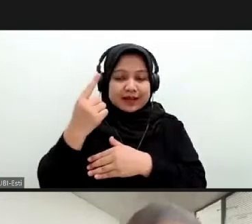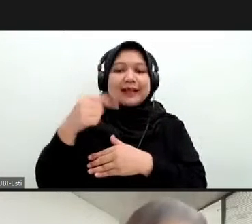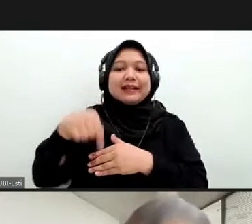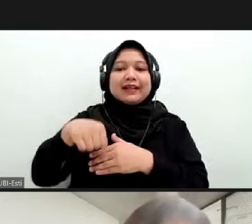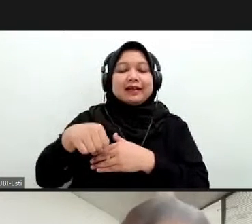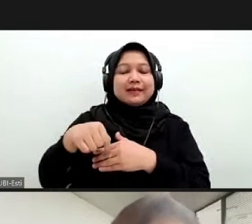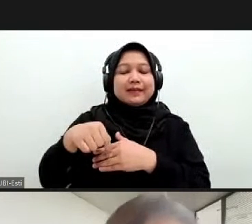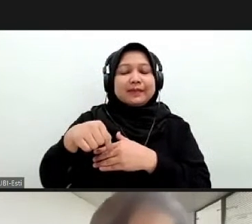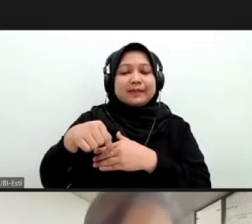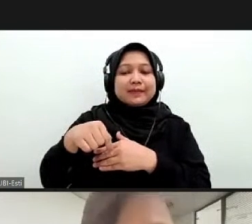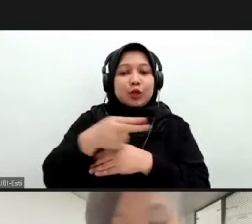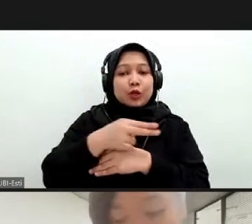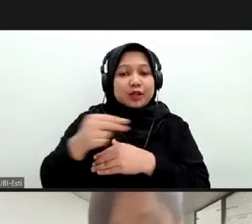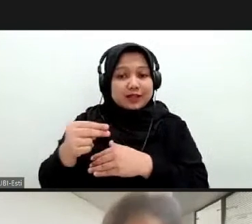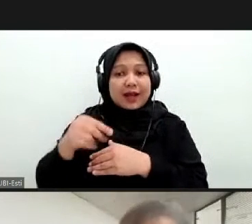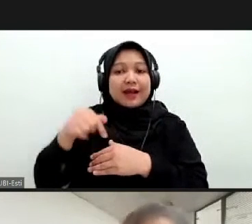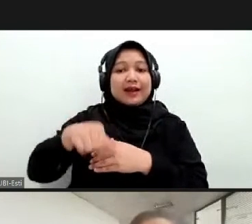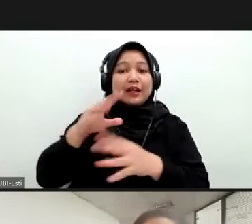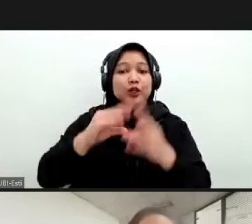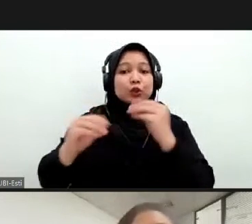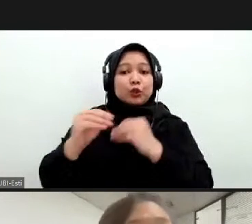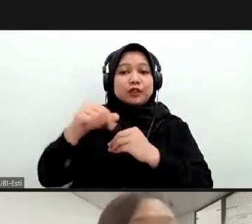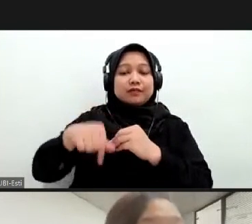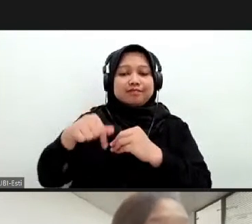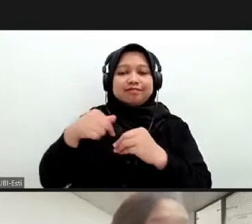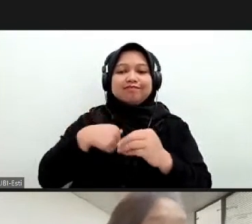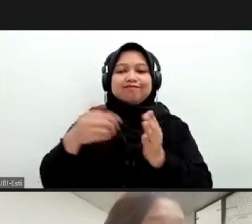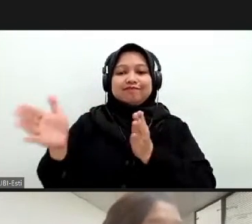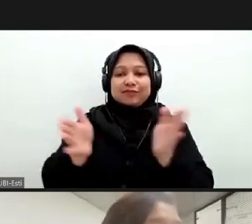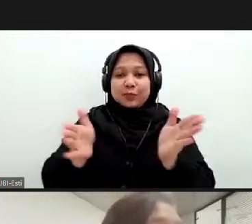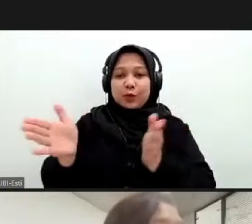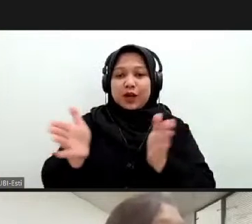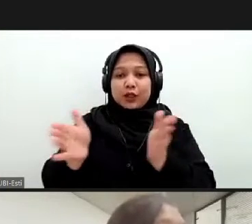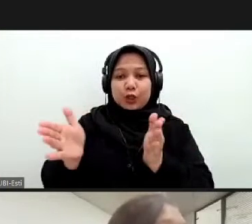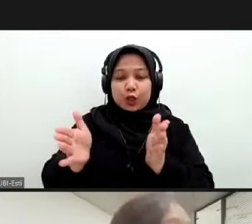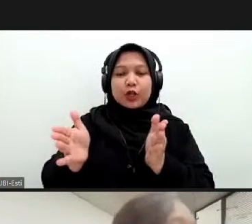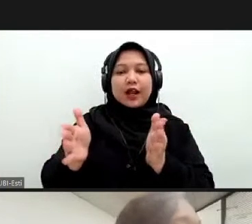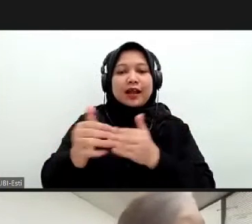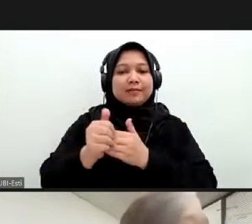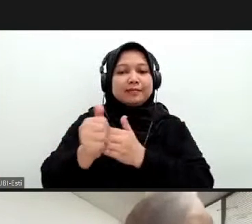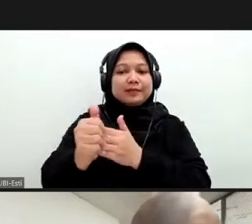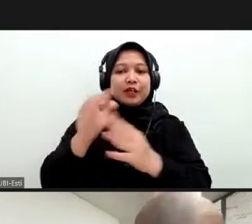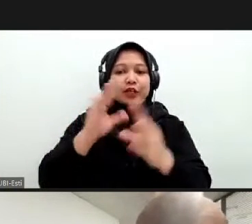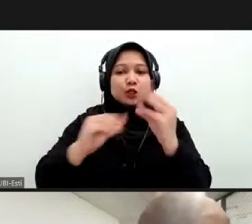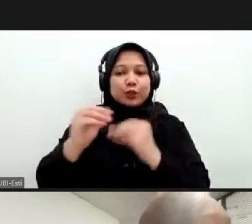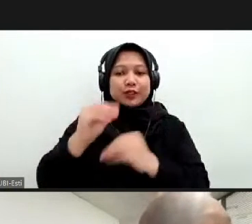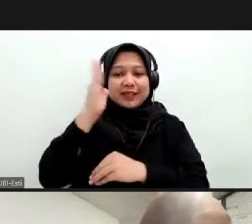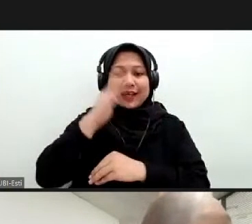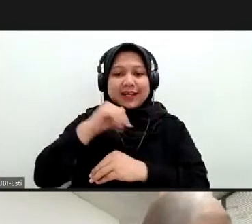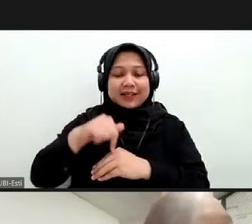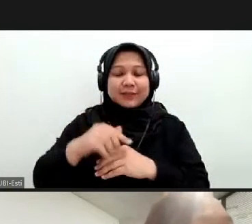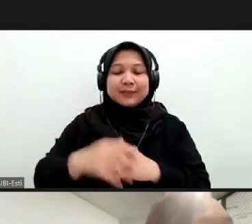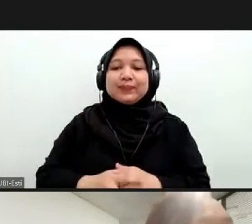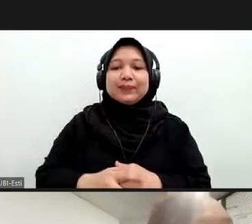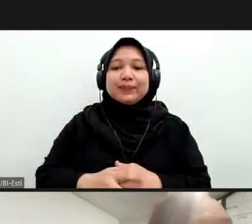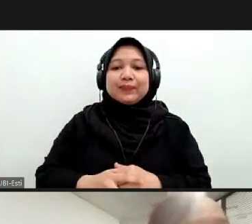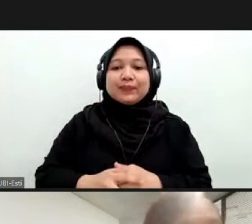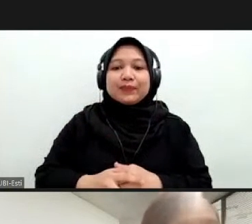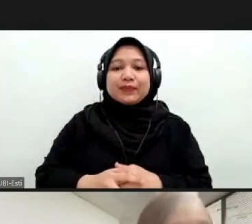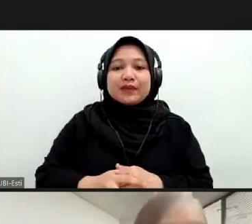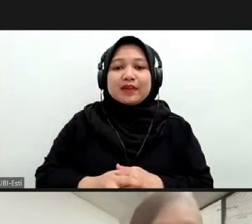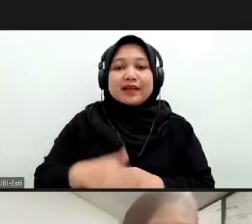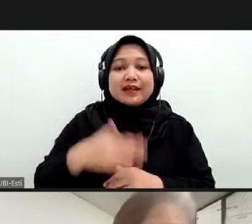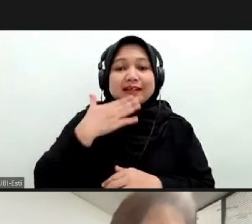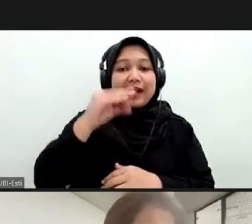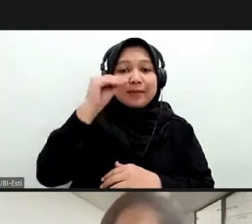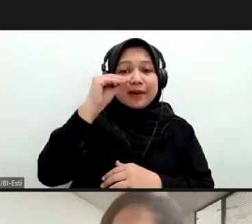pada diskusi pada hari ini, saya akan berperan sebagai moderator yang akan memandu jalannya diskusi pada hari ini. Good morning, afternoon, or evening